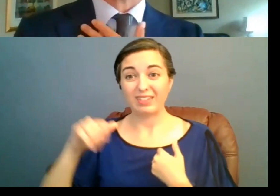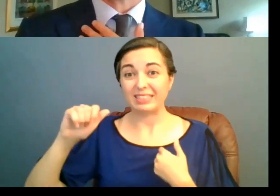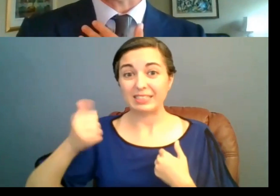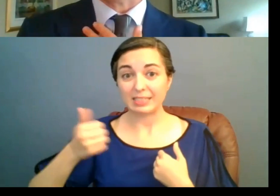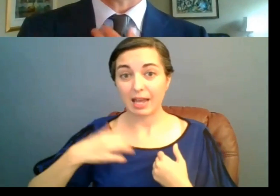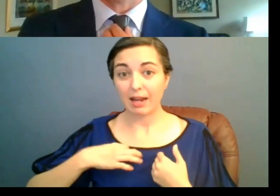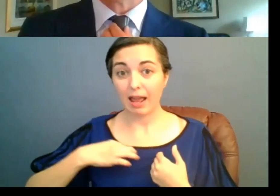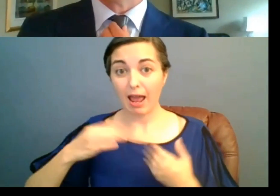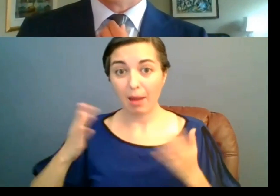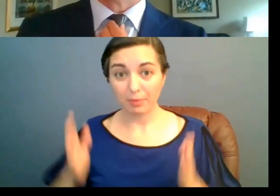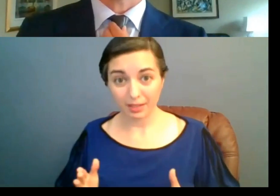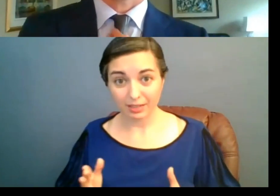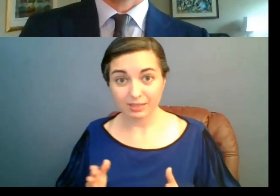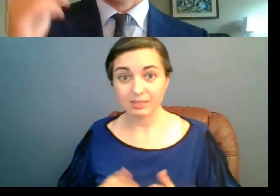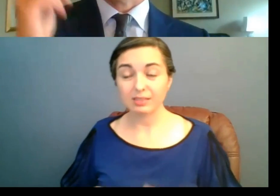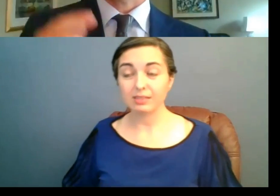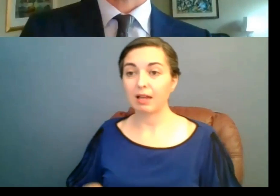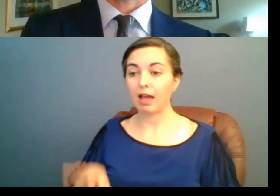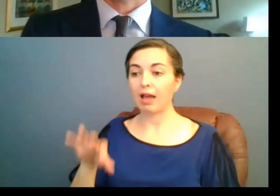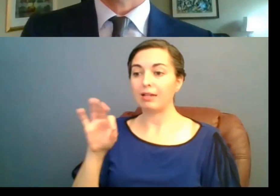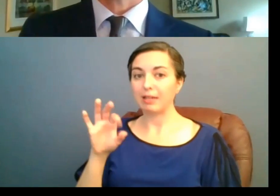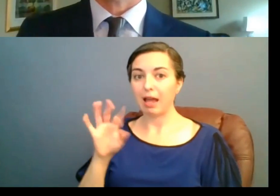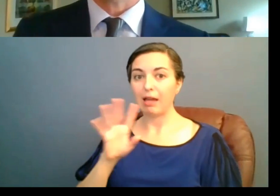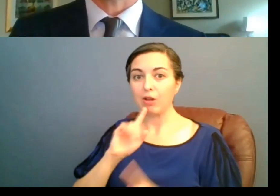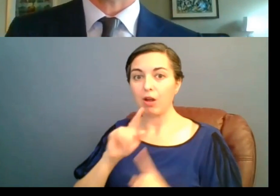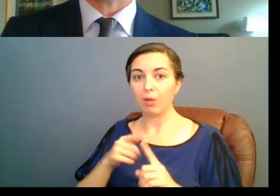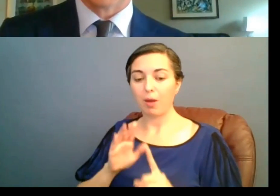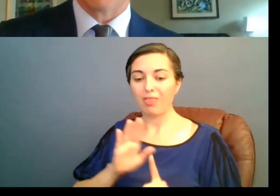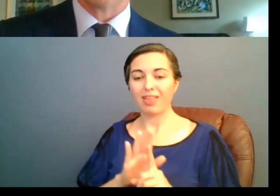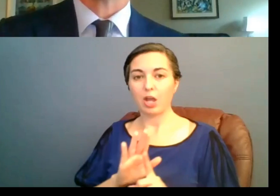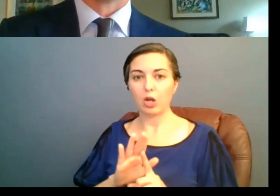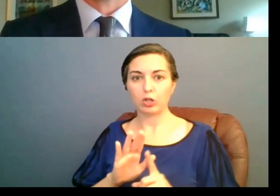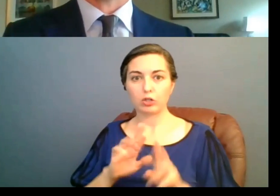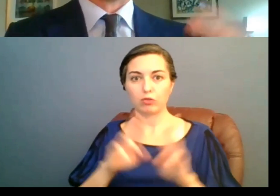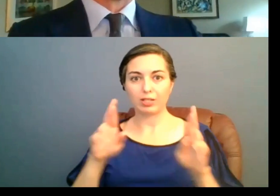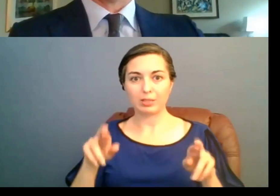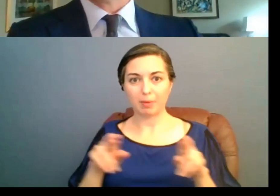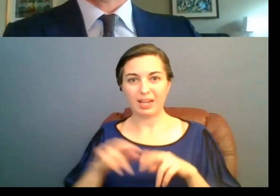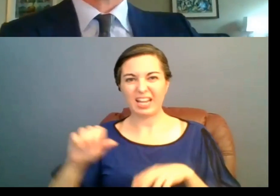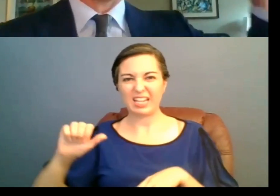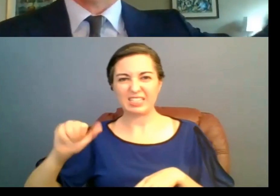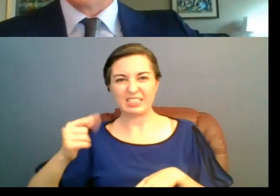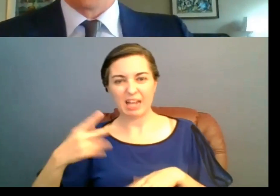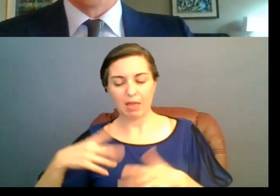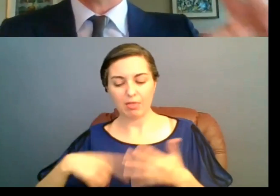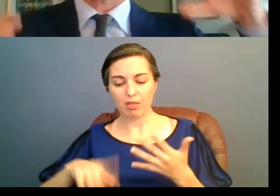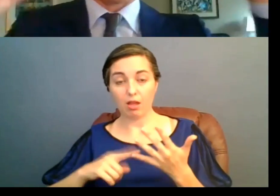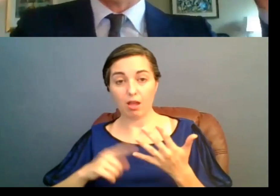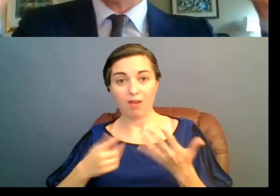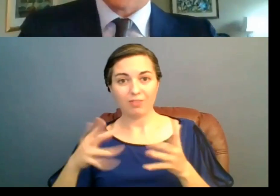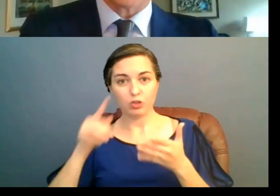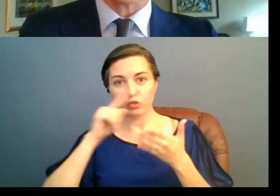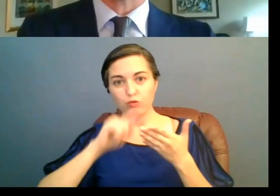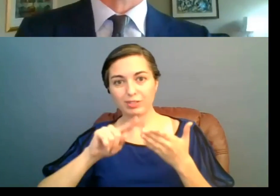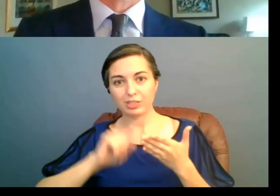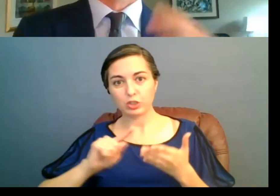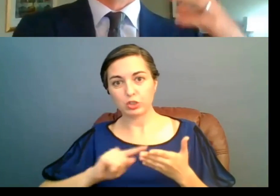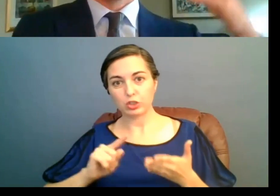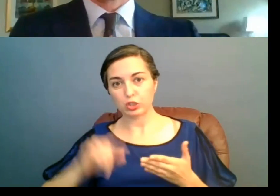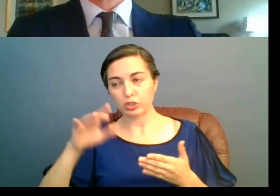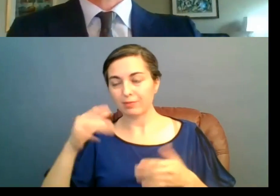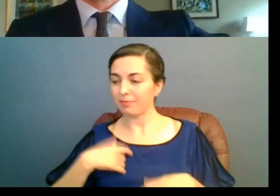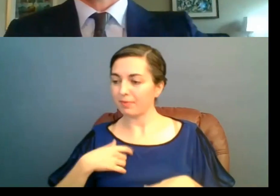only prepared to talk about their own resume, and the 10th had done some reading about the Cowboys. Maybe they watched Hard Knocks, they've done their homework, they're ready with